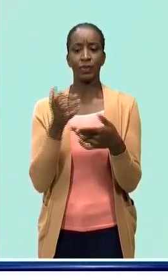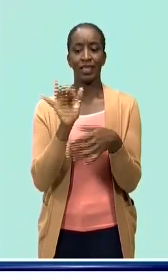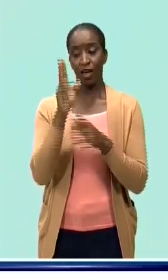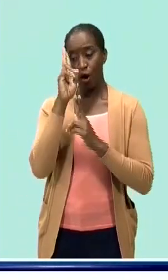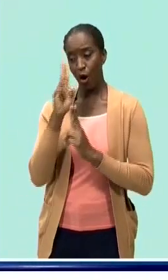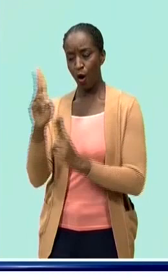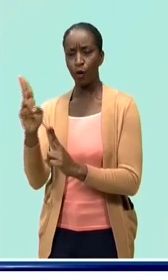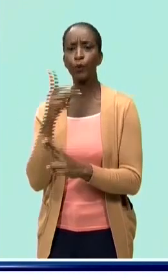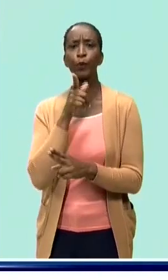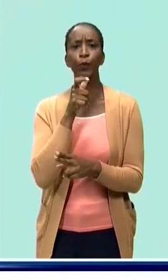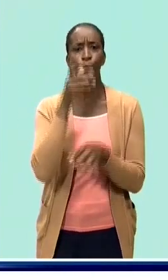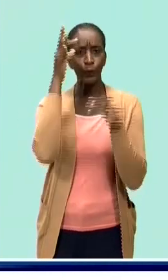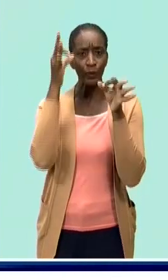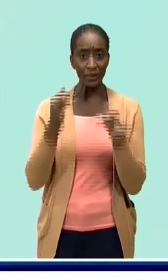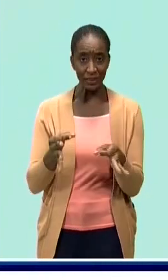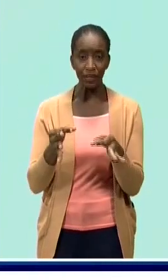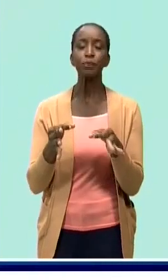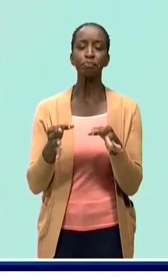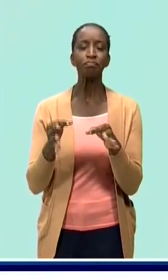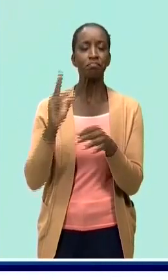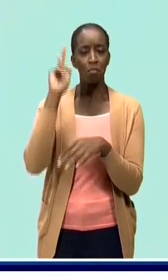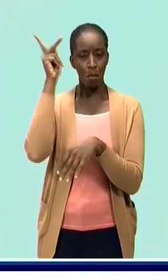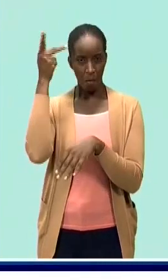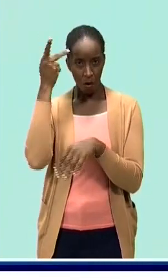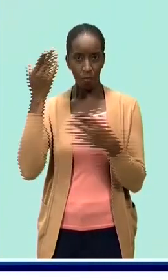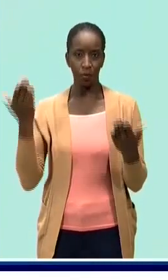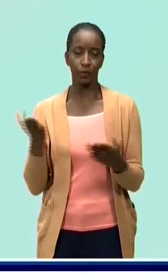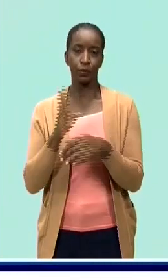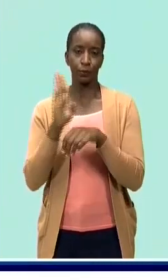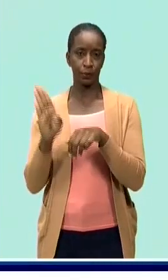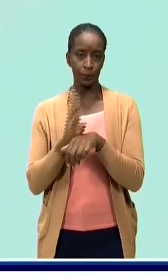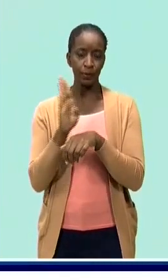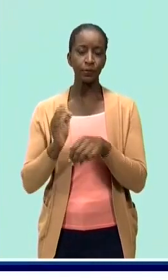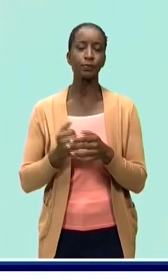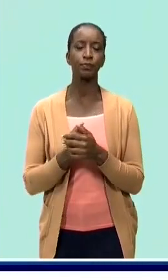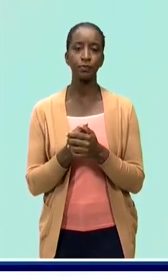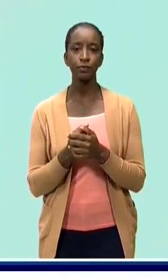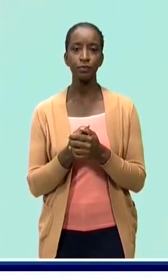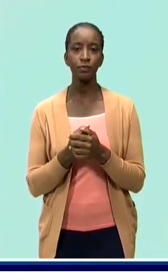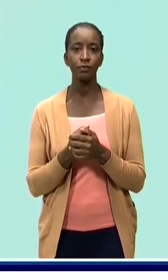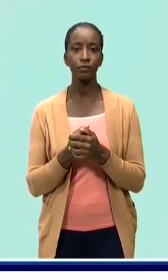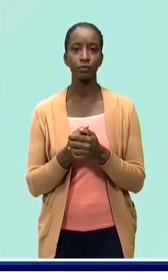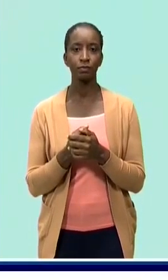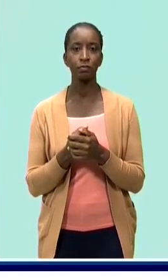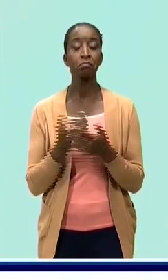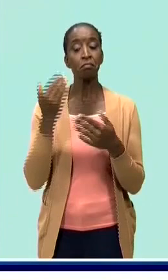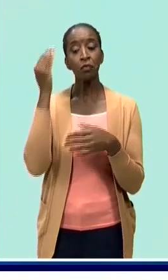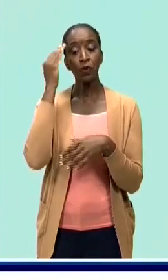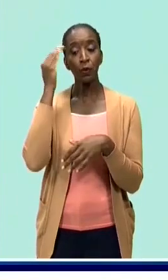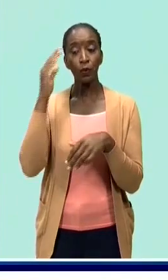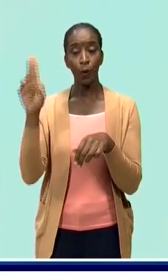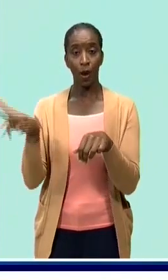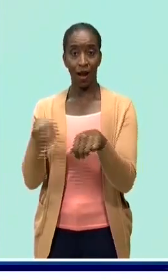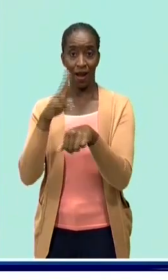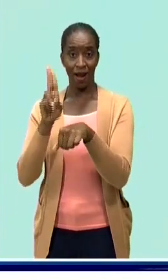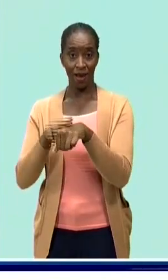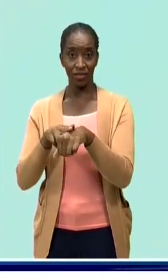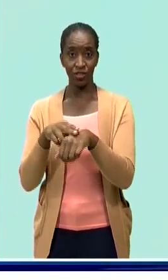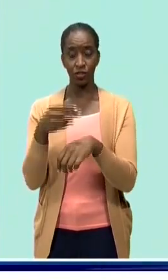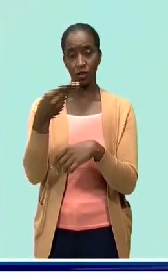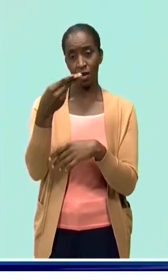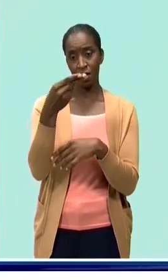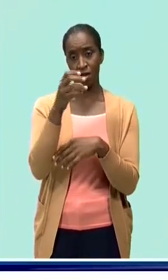But this one would be the Freedom of Barbados, which would be after the National Hero of Barbados, which is in a class of its